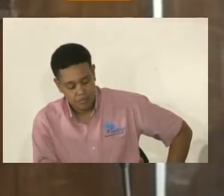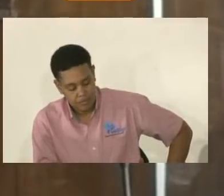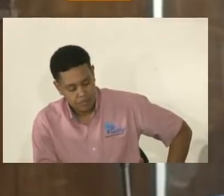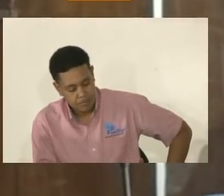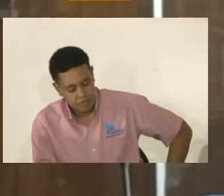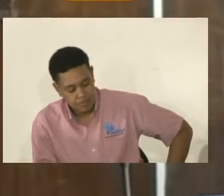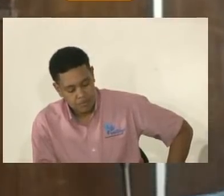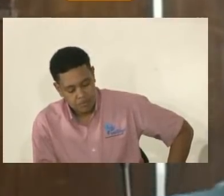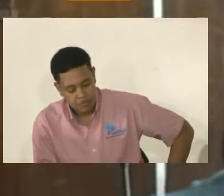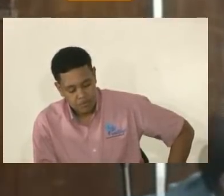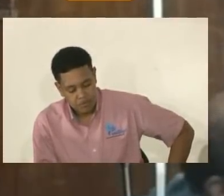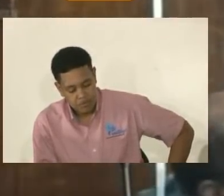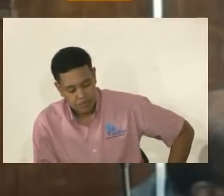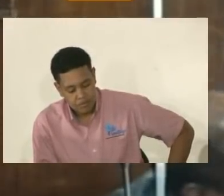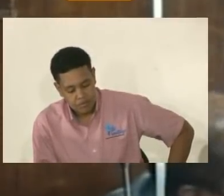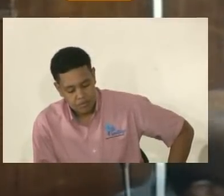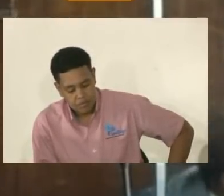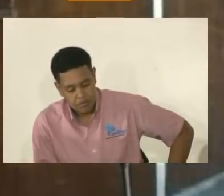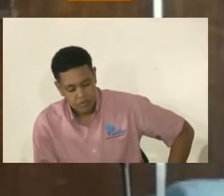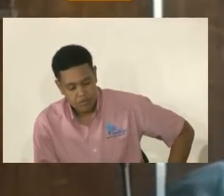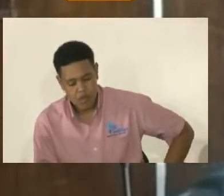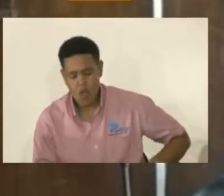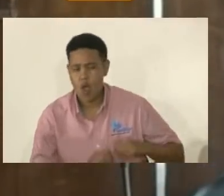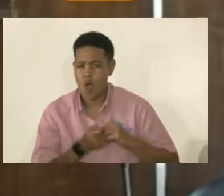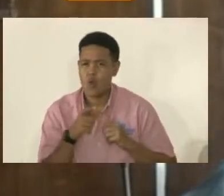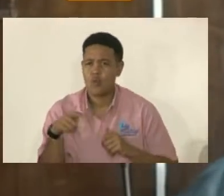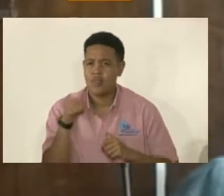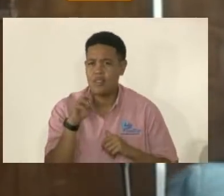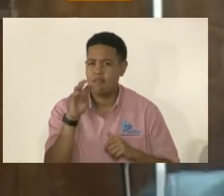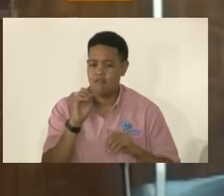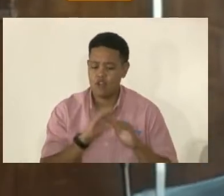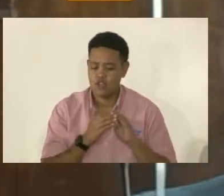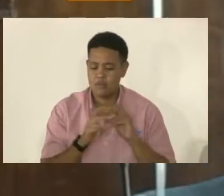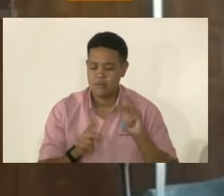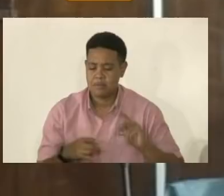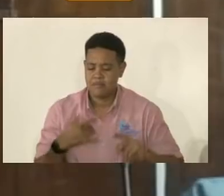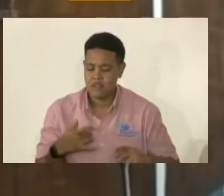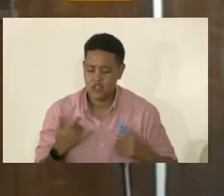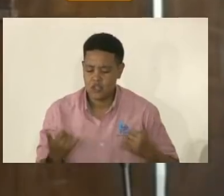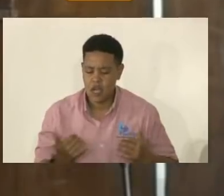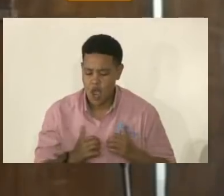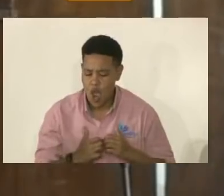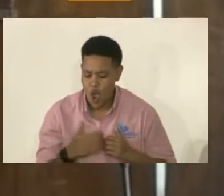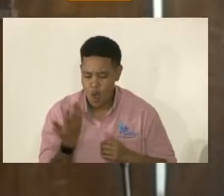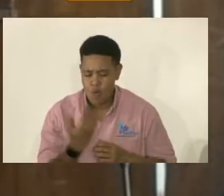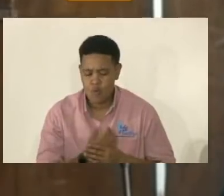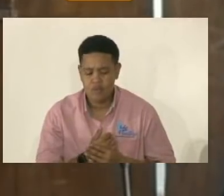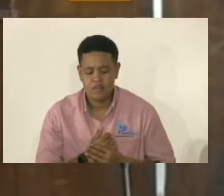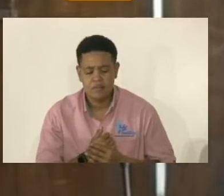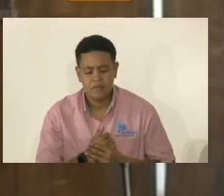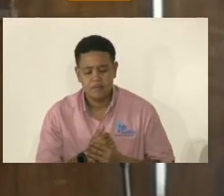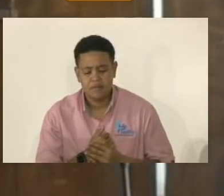How do these 40 Jamaicans feel today? Mr. President,